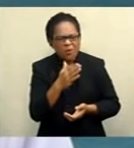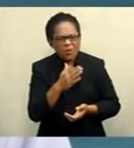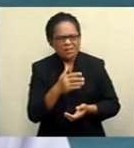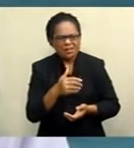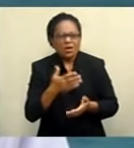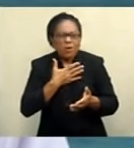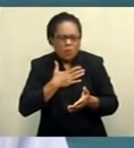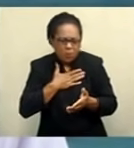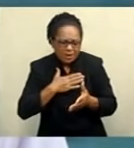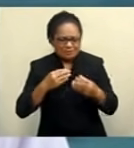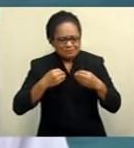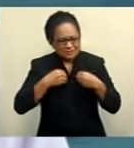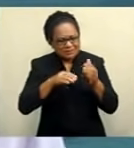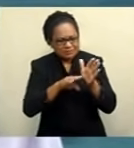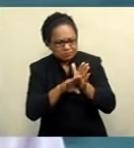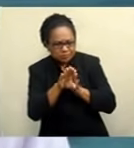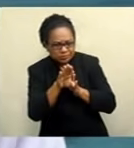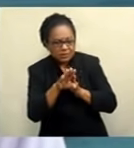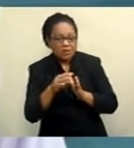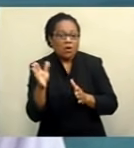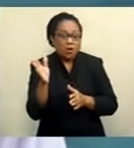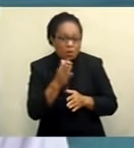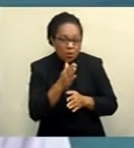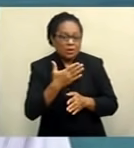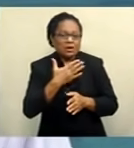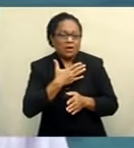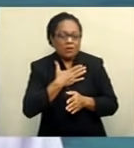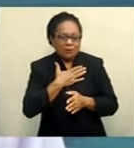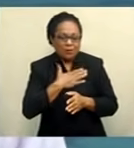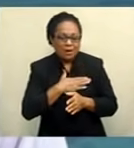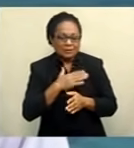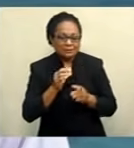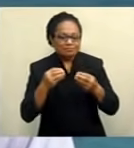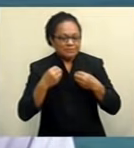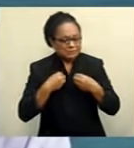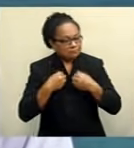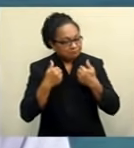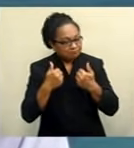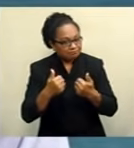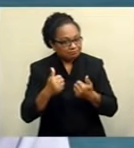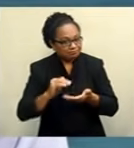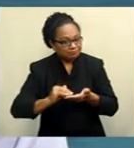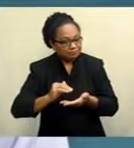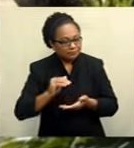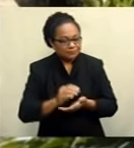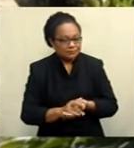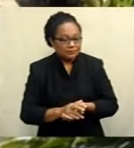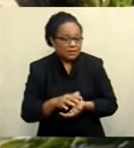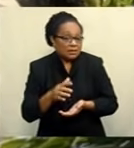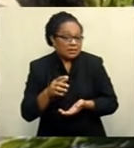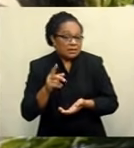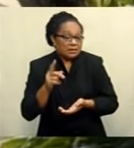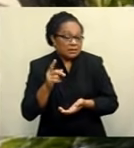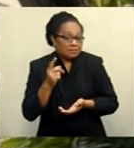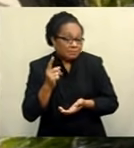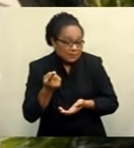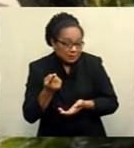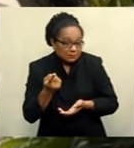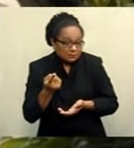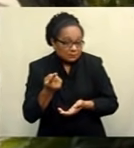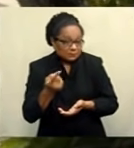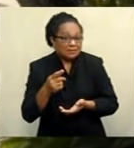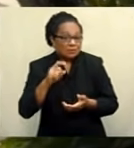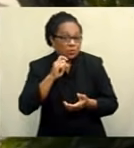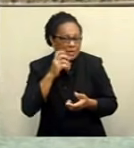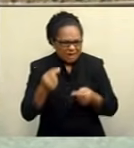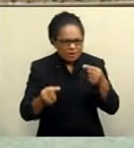and everybody trying to get as much business as possible. No doubt there could be a bit of a competition